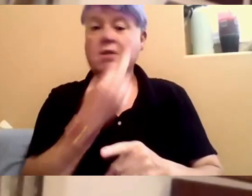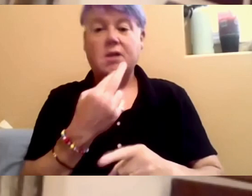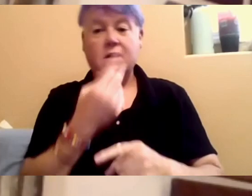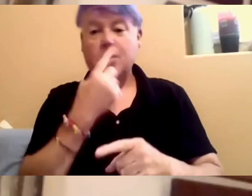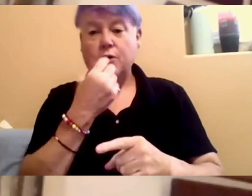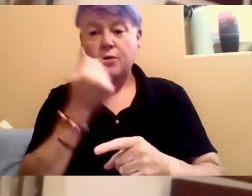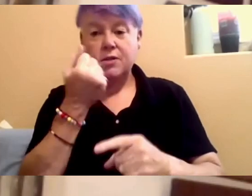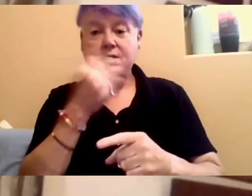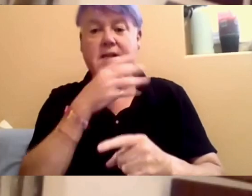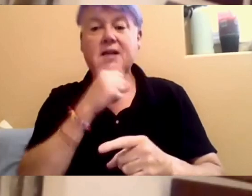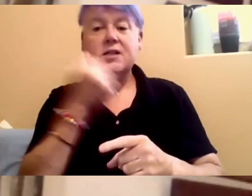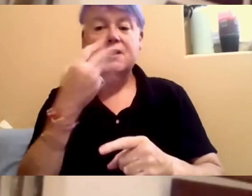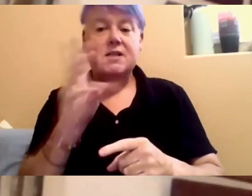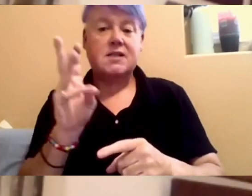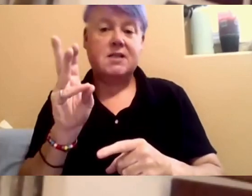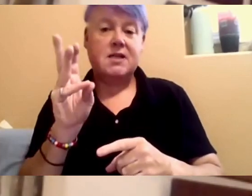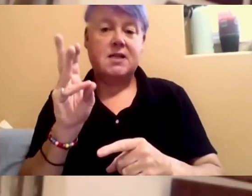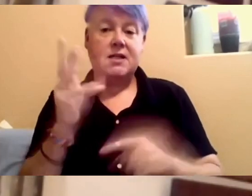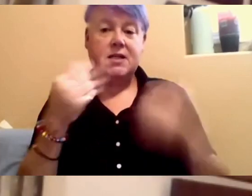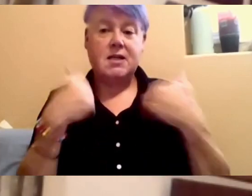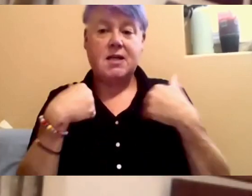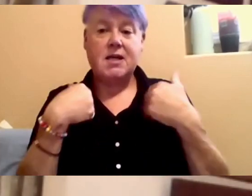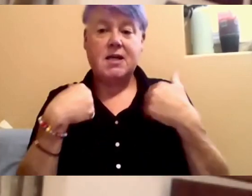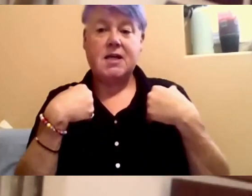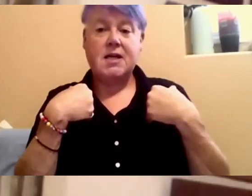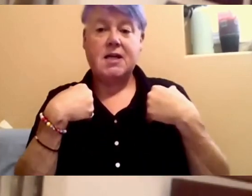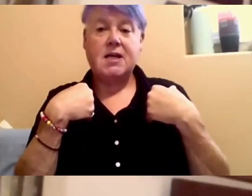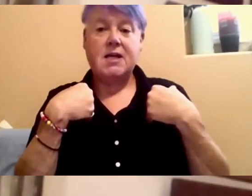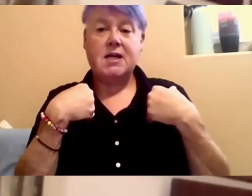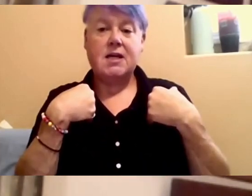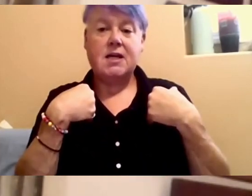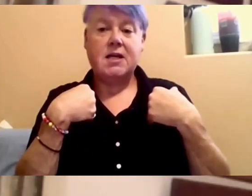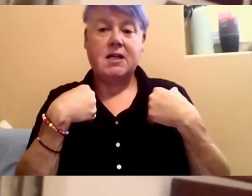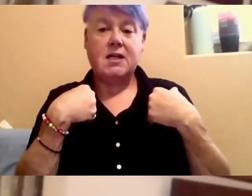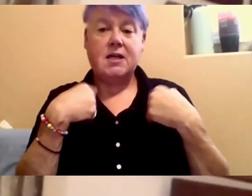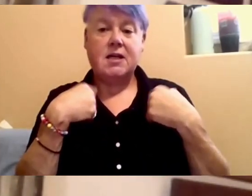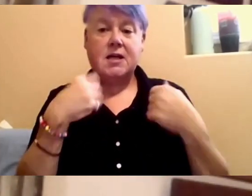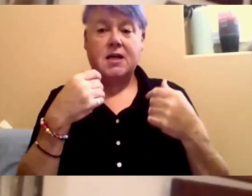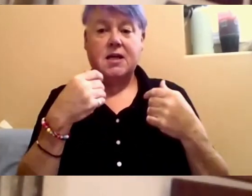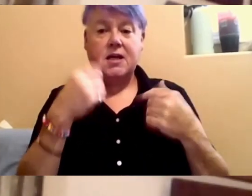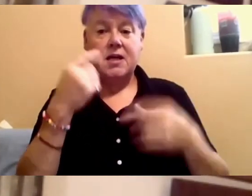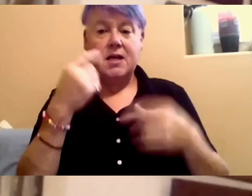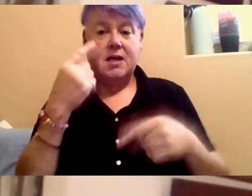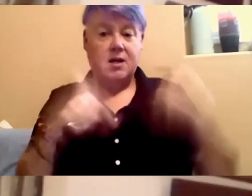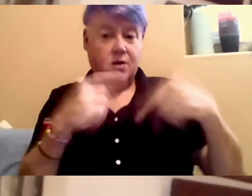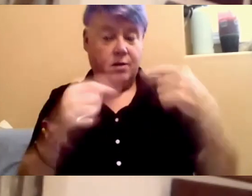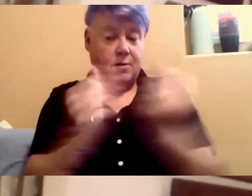16, had a flaming row with their mother